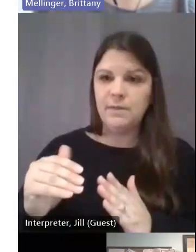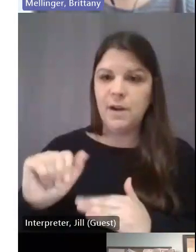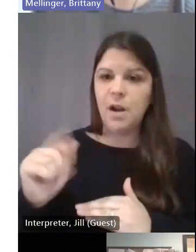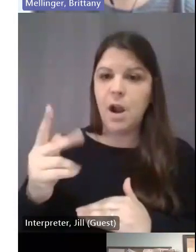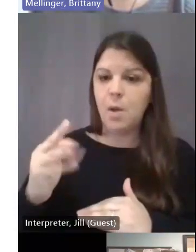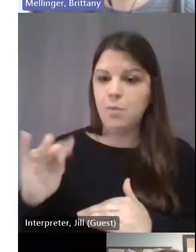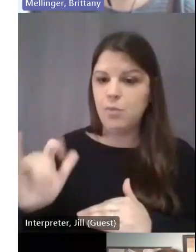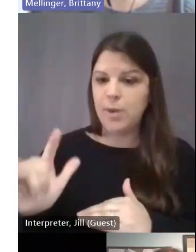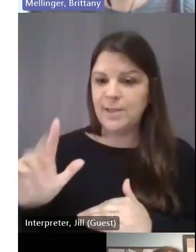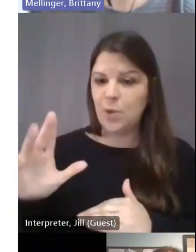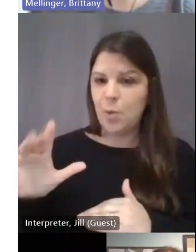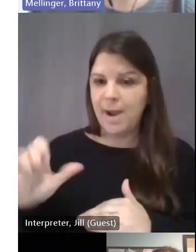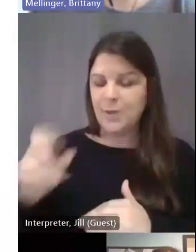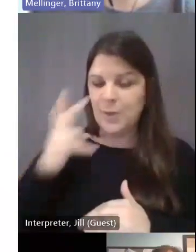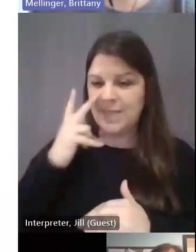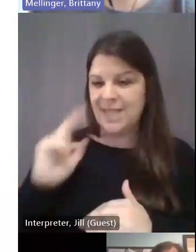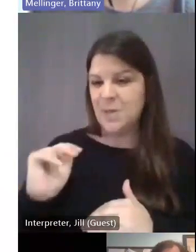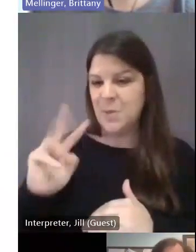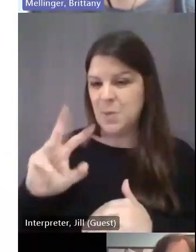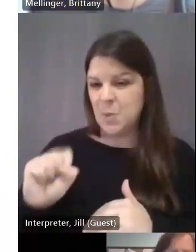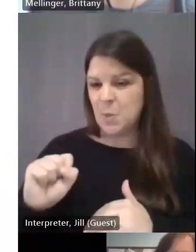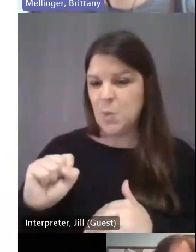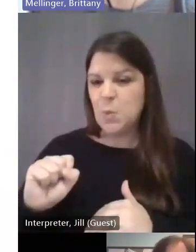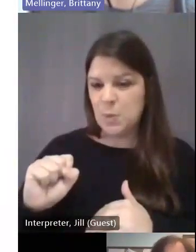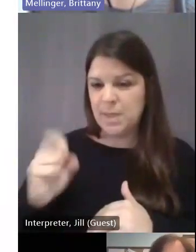bias that have hit the news in recent years.